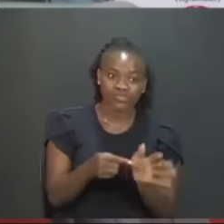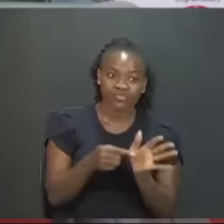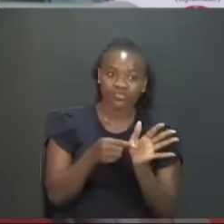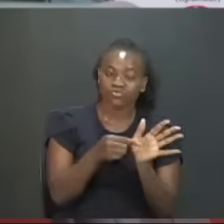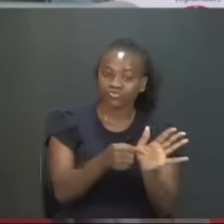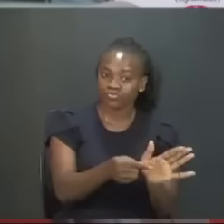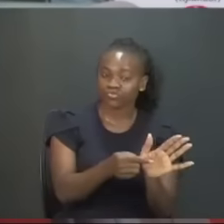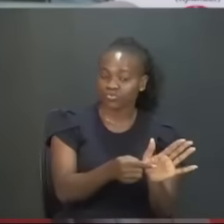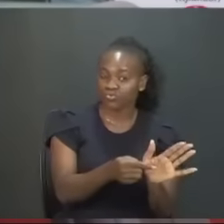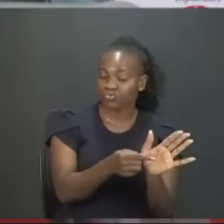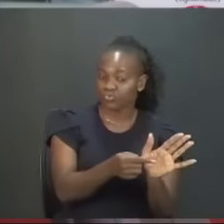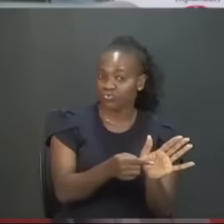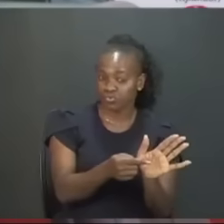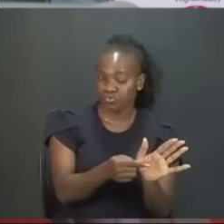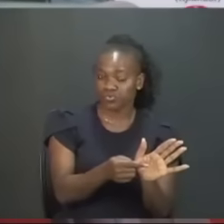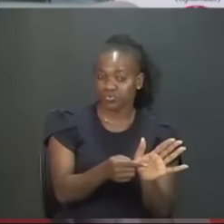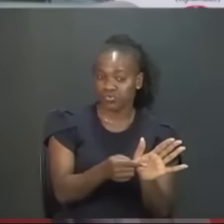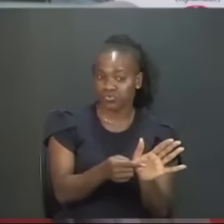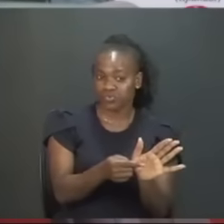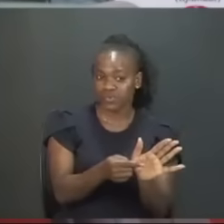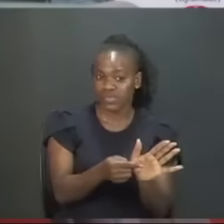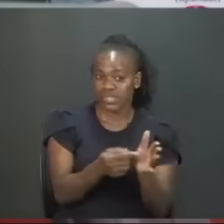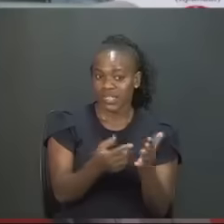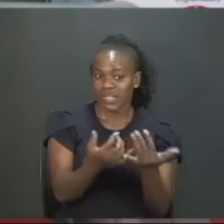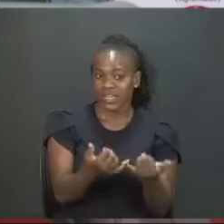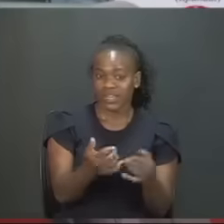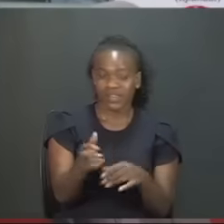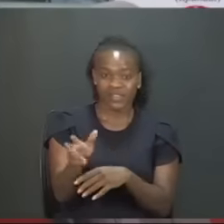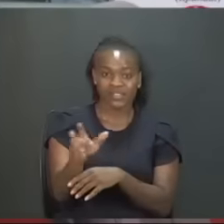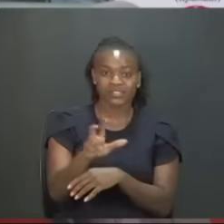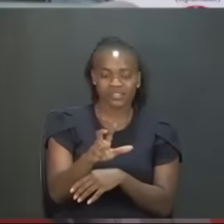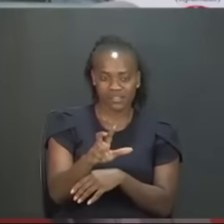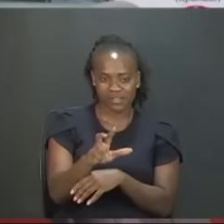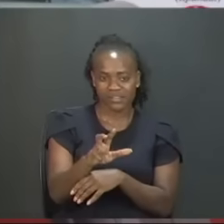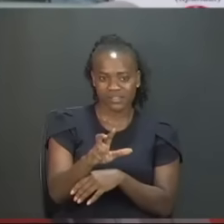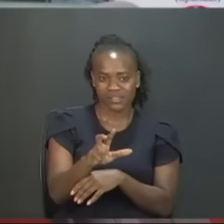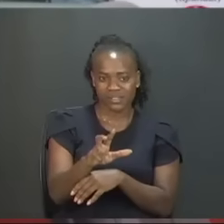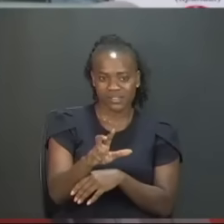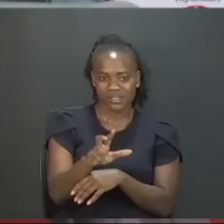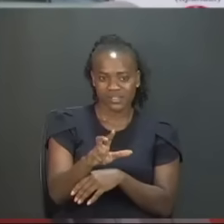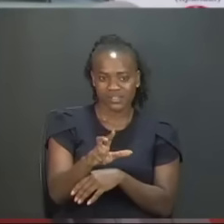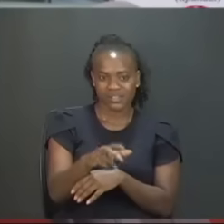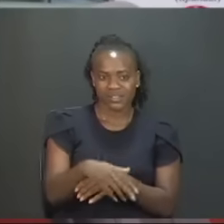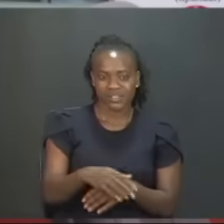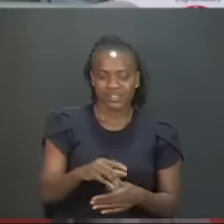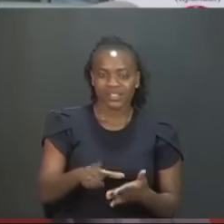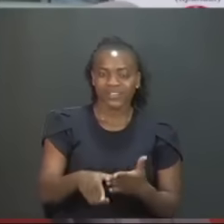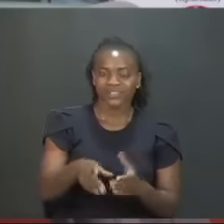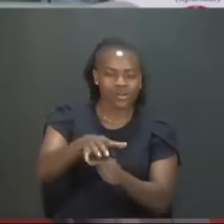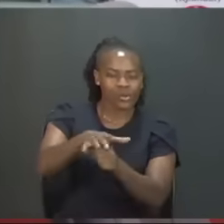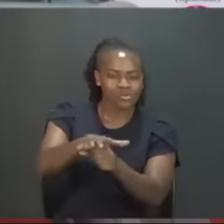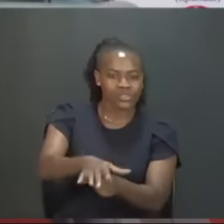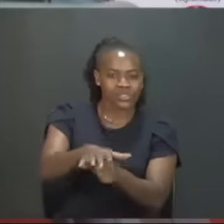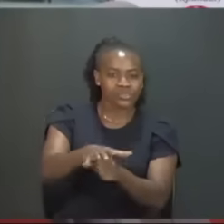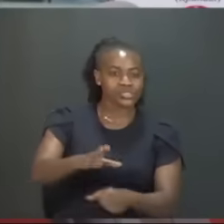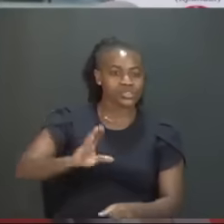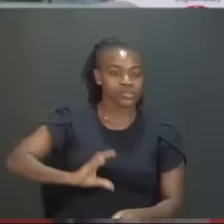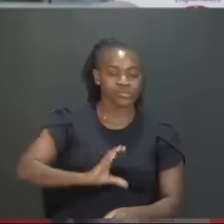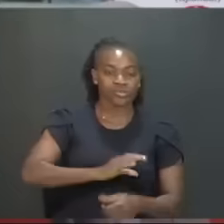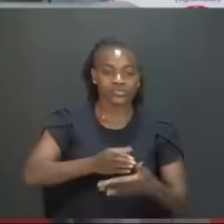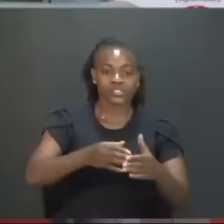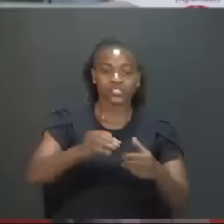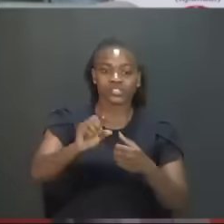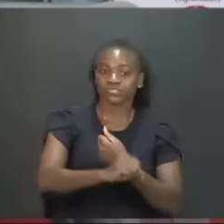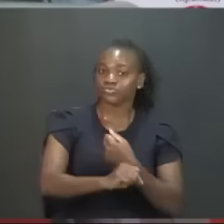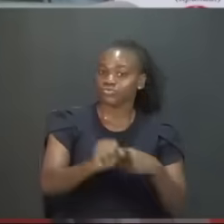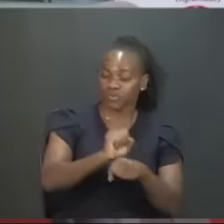these referrals. And now there are about 300 of them. And then we put pressure on the committee leadership for them